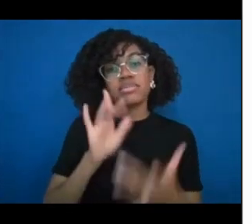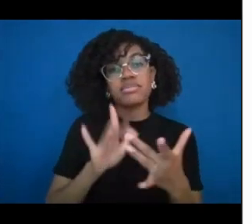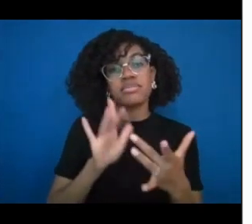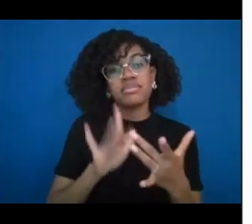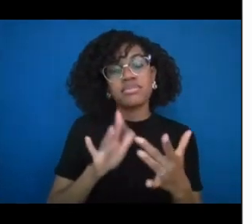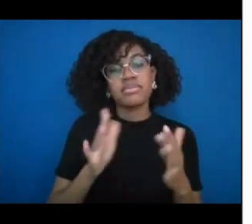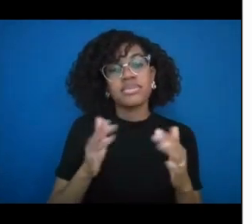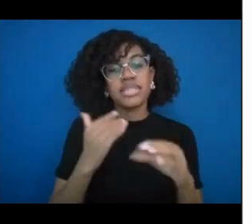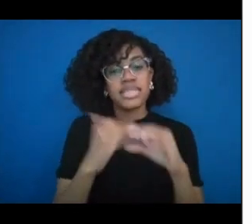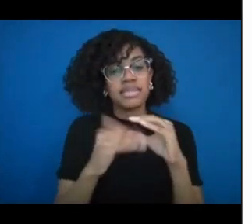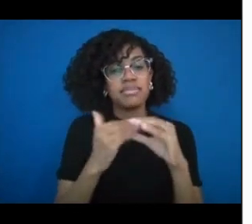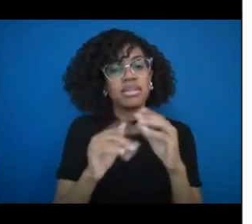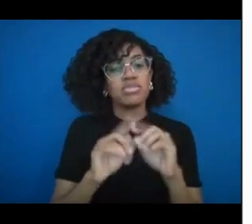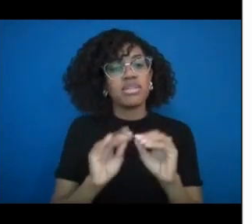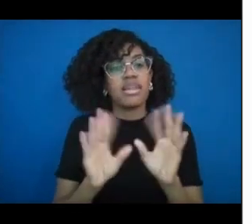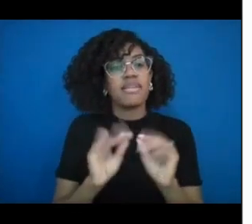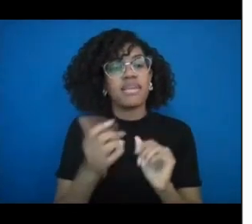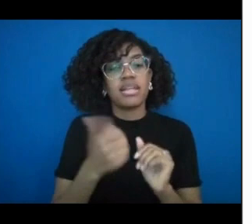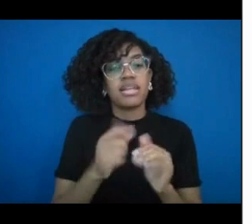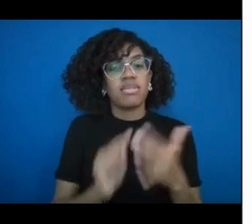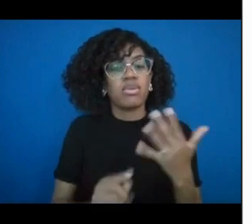to clarify any of those as needed.